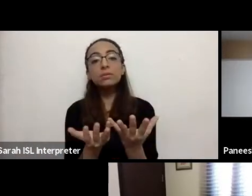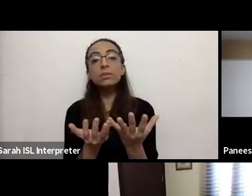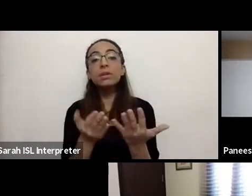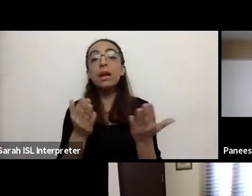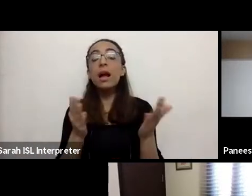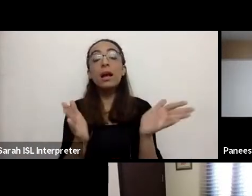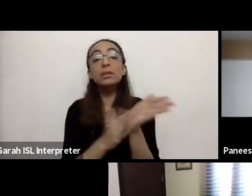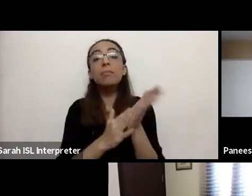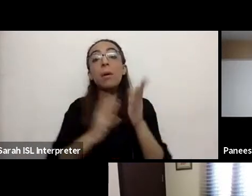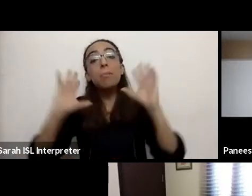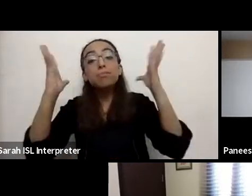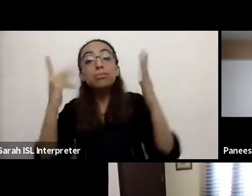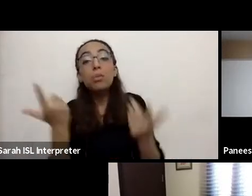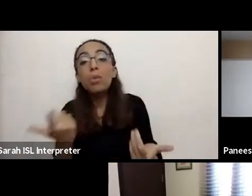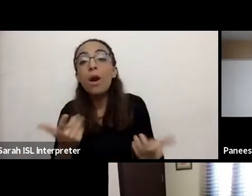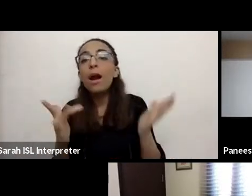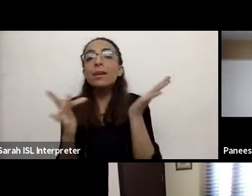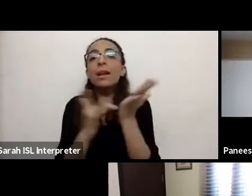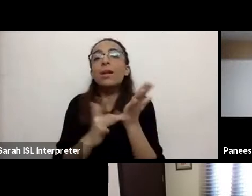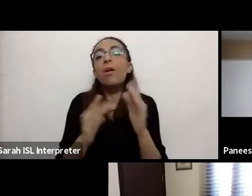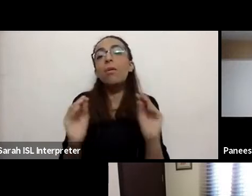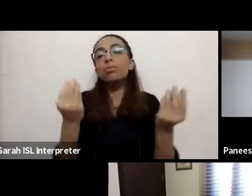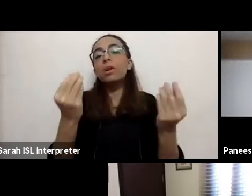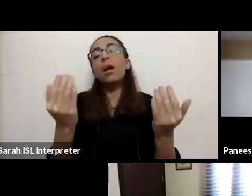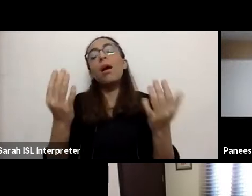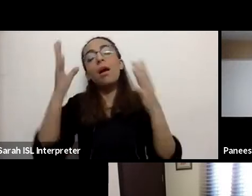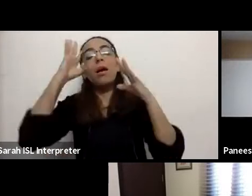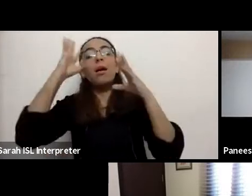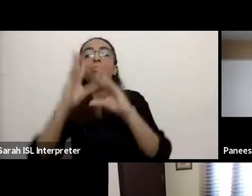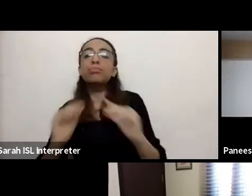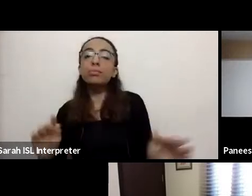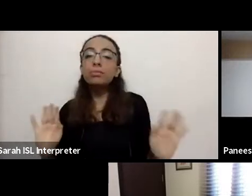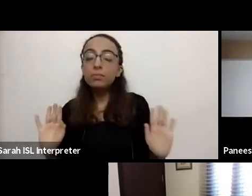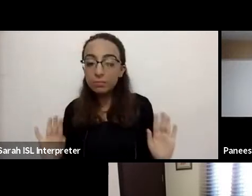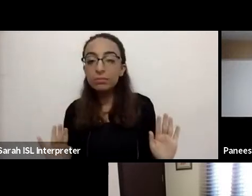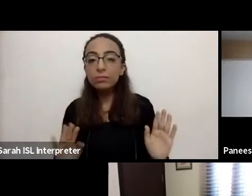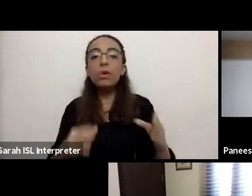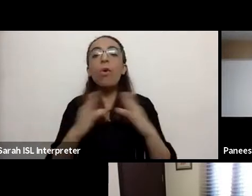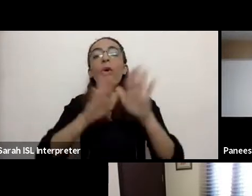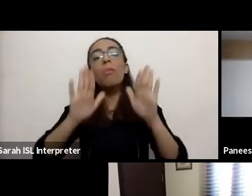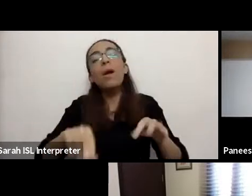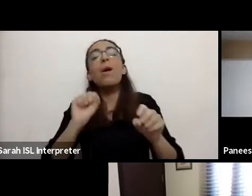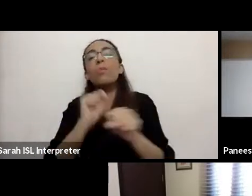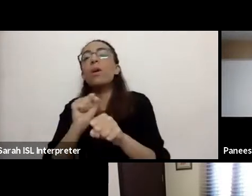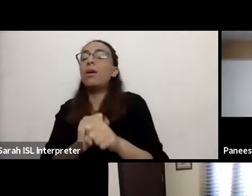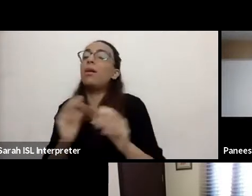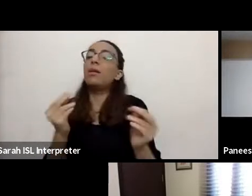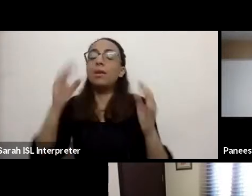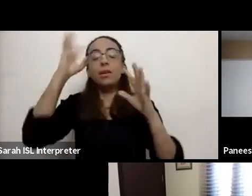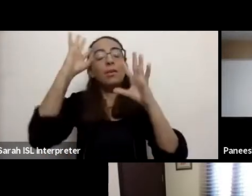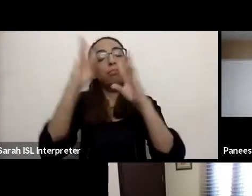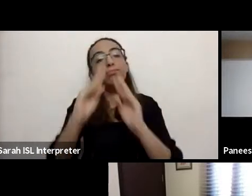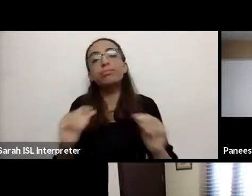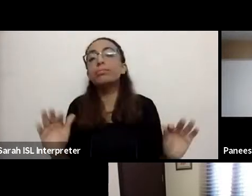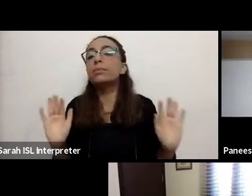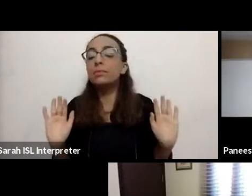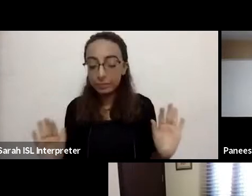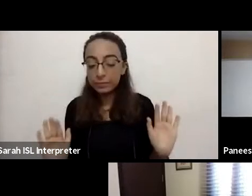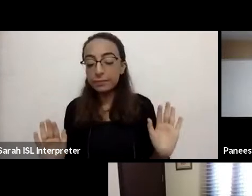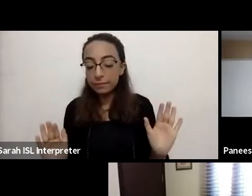celebrating the fact that technology has enabled this ability to work home, and